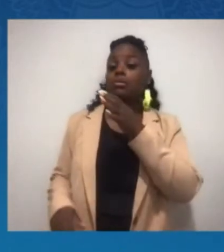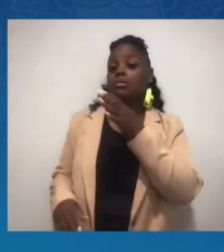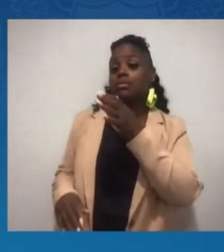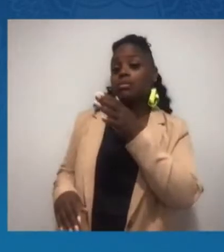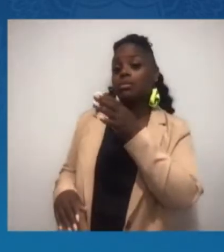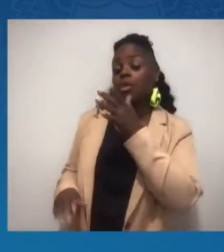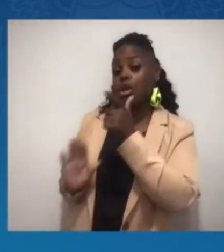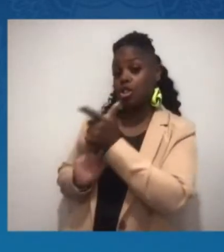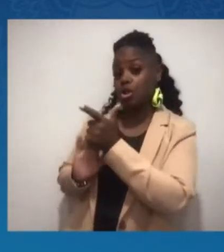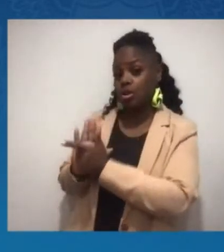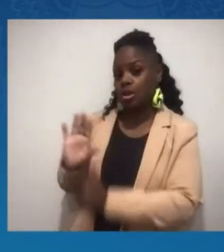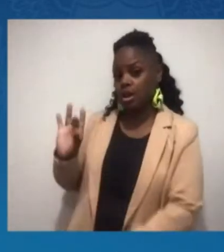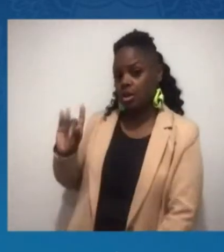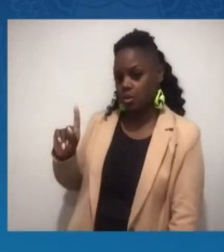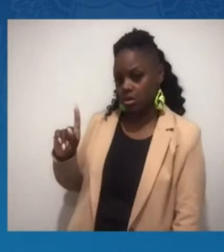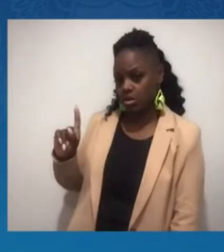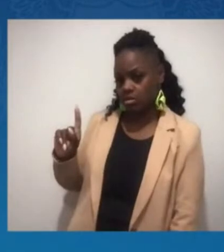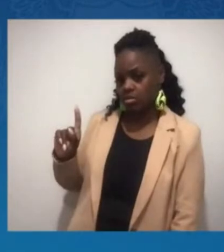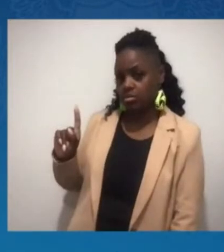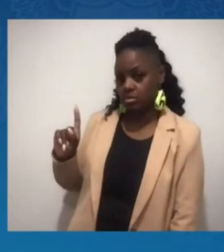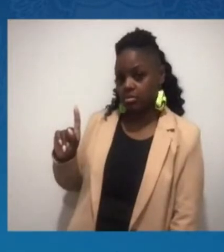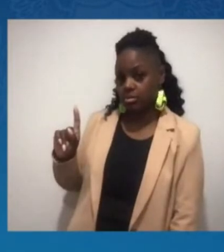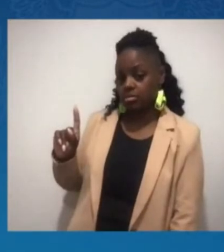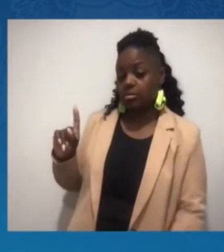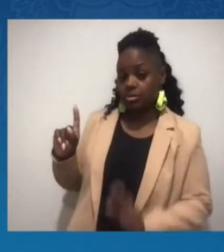Our daughter is going to have fewer rights than my mother-in-law.